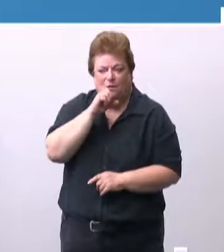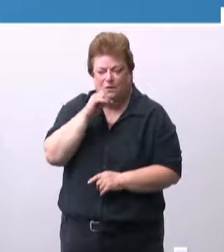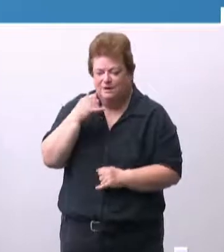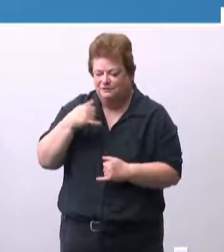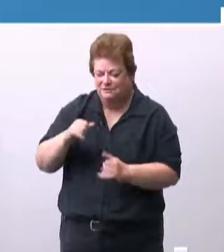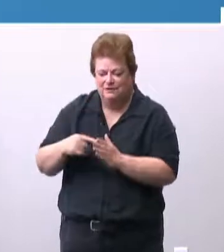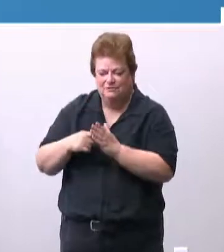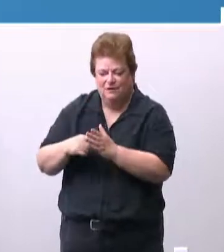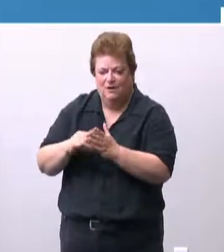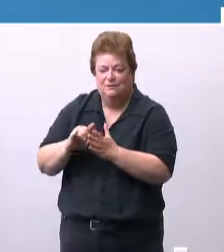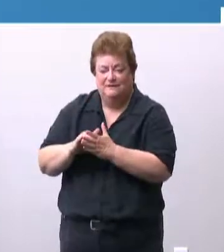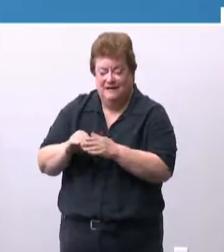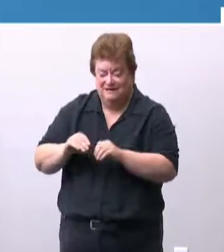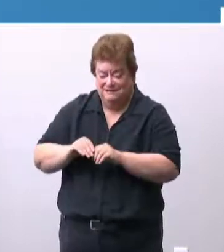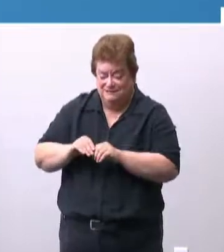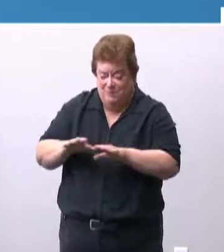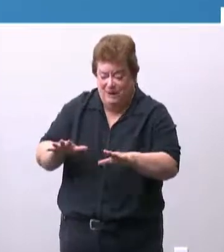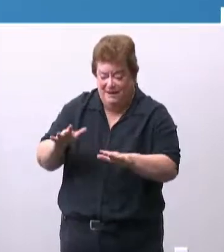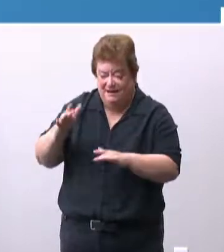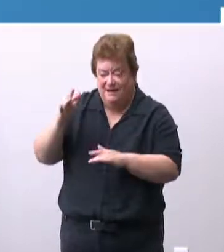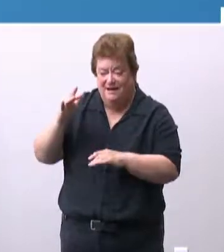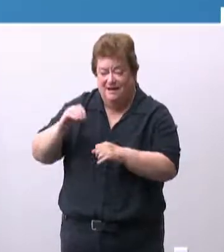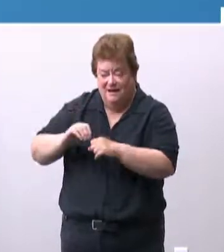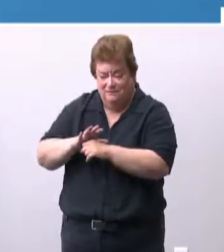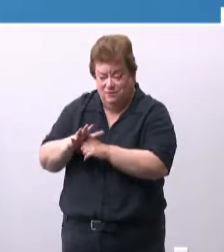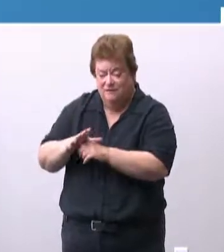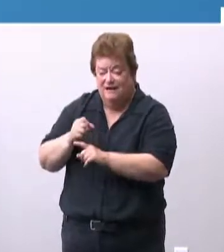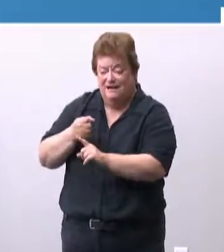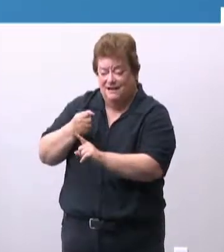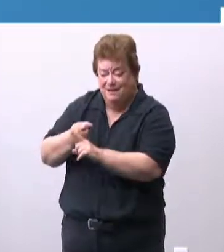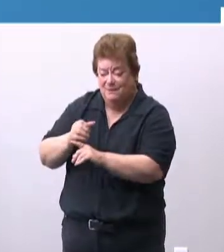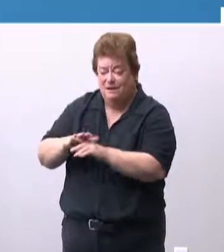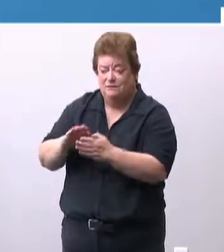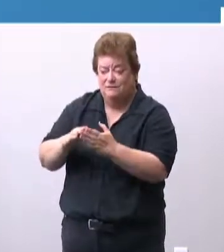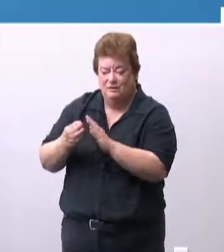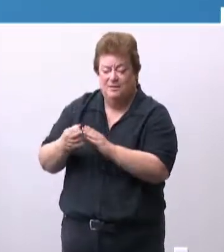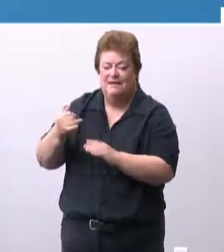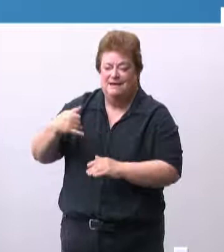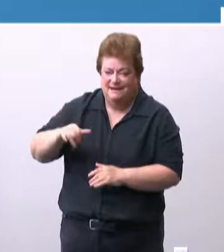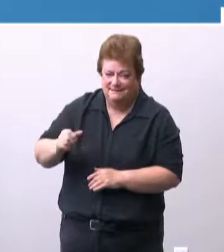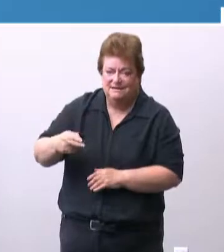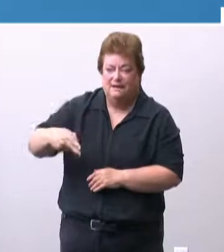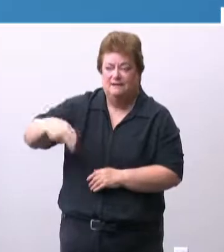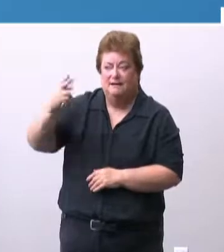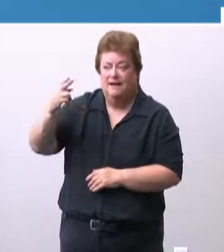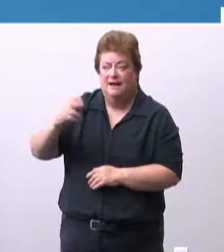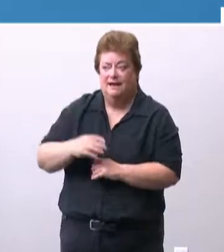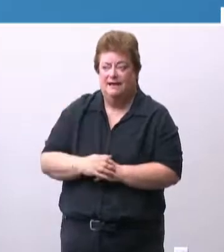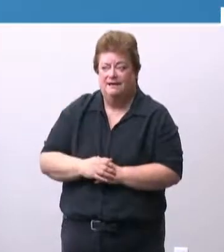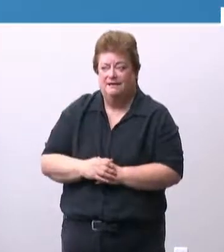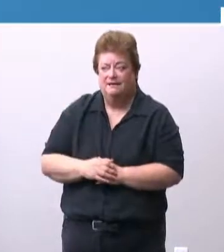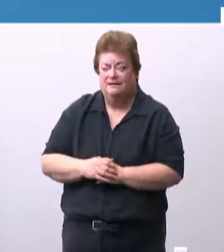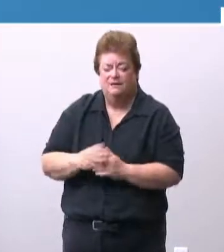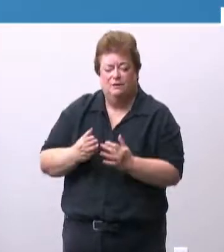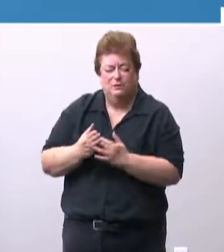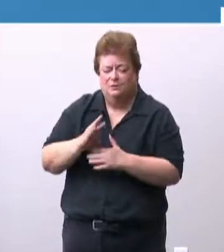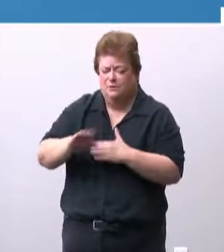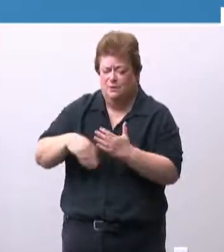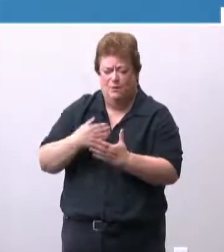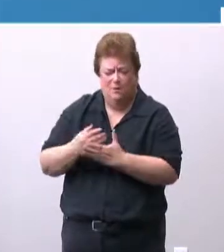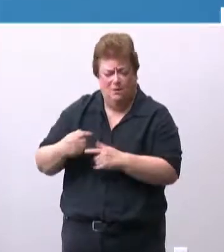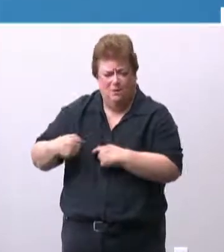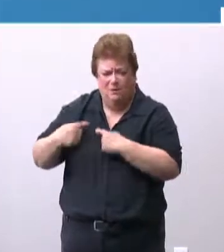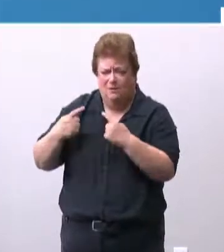risk of the virus spreading and the impact on our community continues to be high. Throughout the pandemic, we have